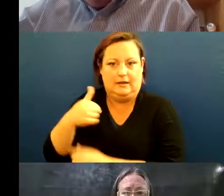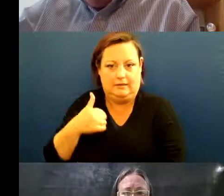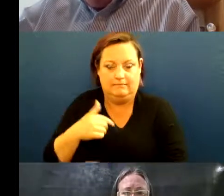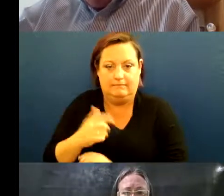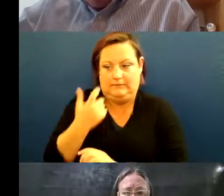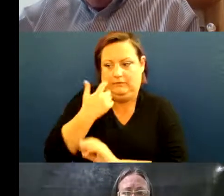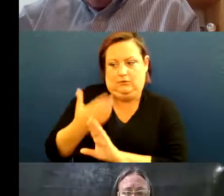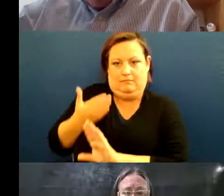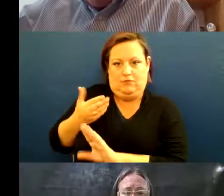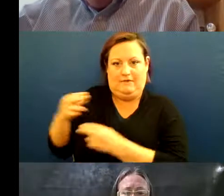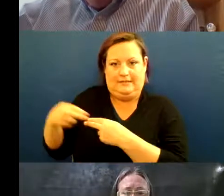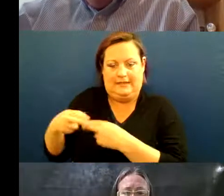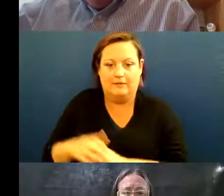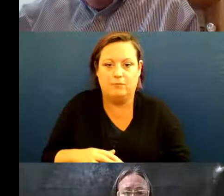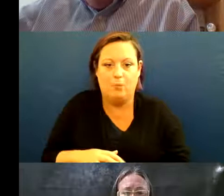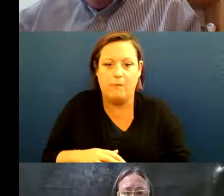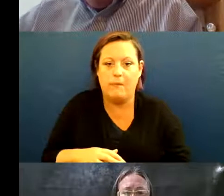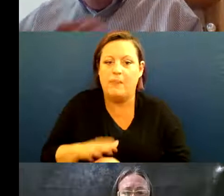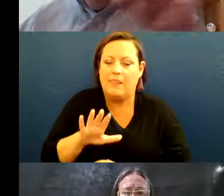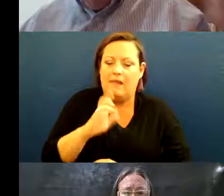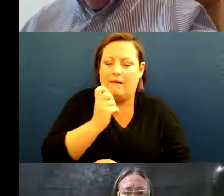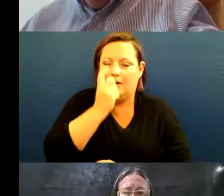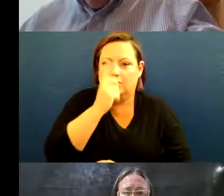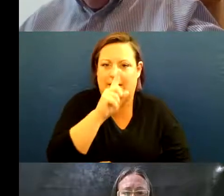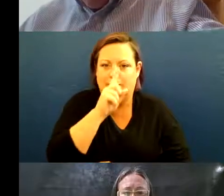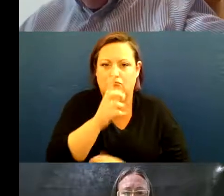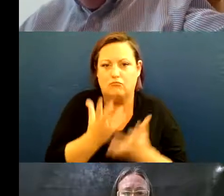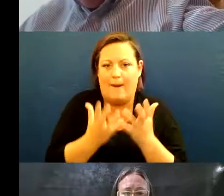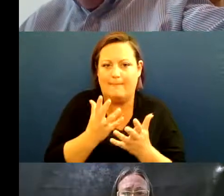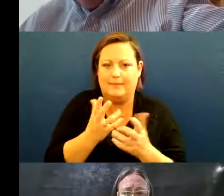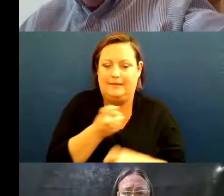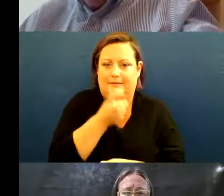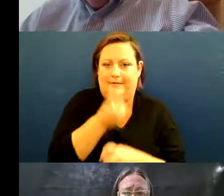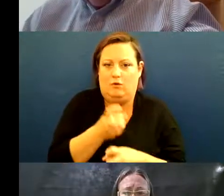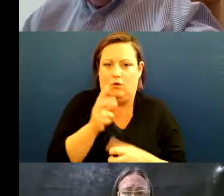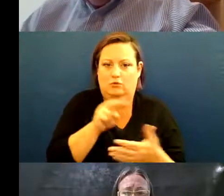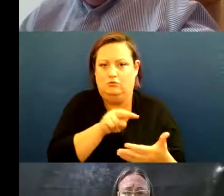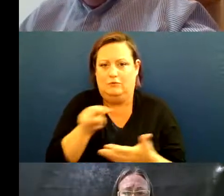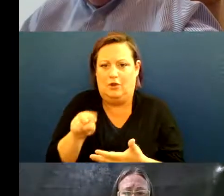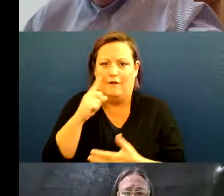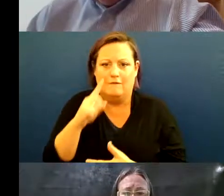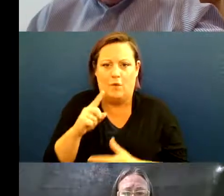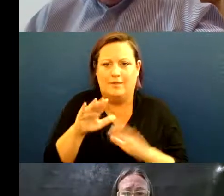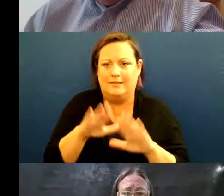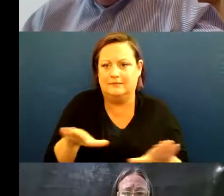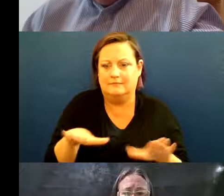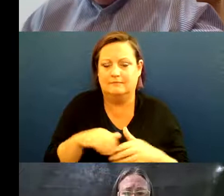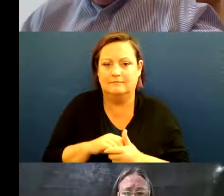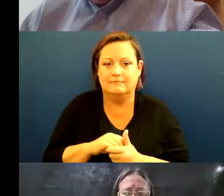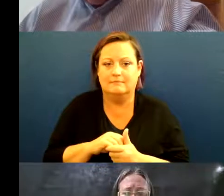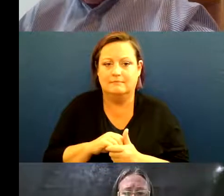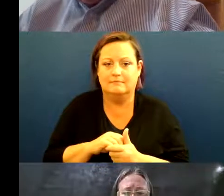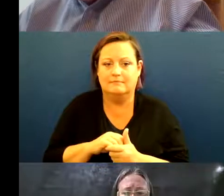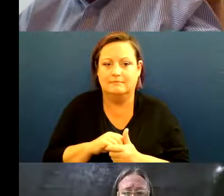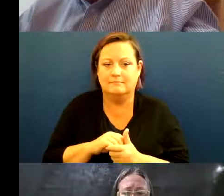early and it's probably hard to look at the phenotype of these kids, but I